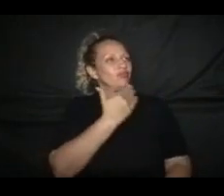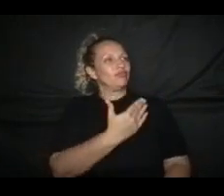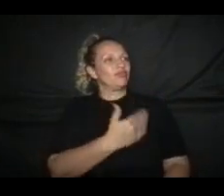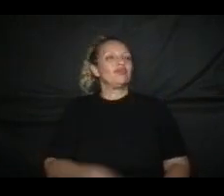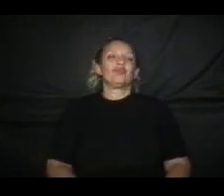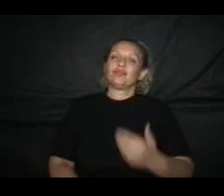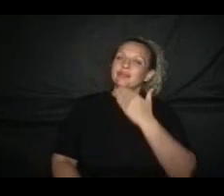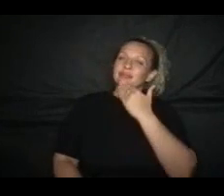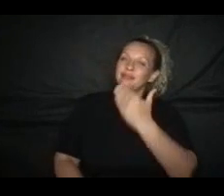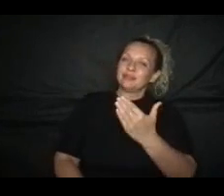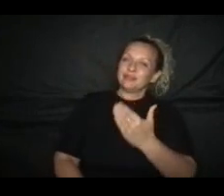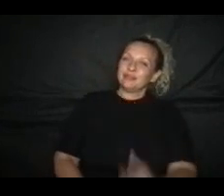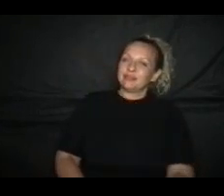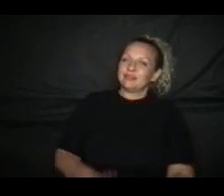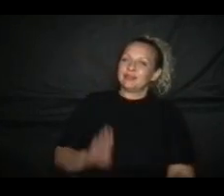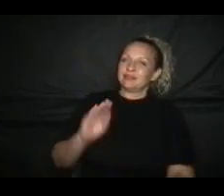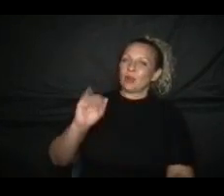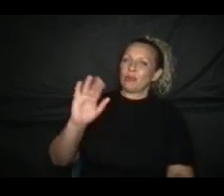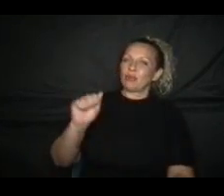Barbara. Comments?